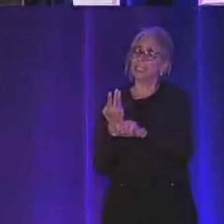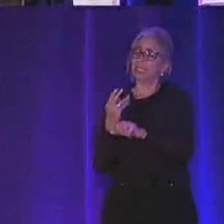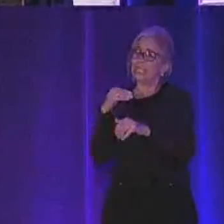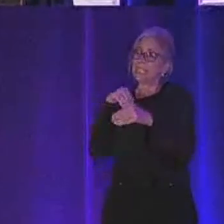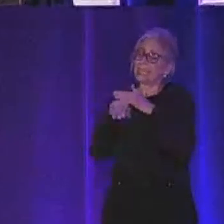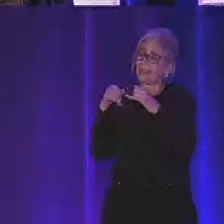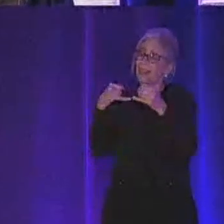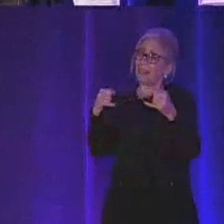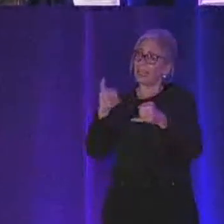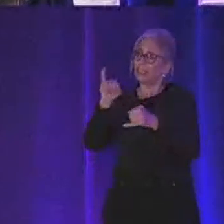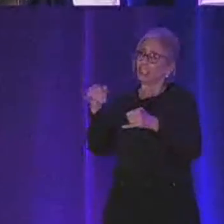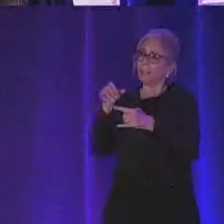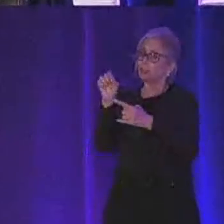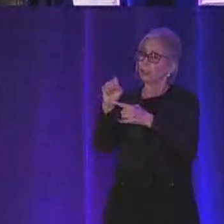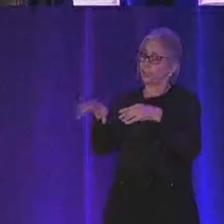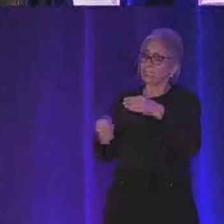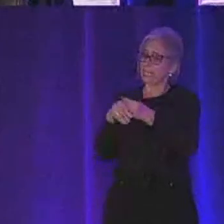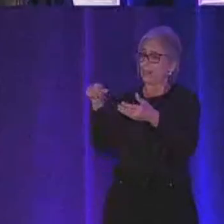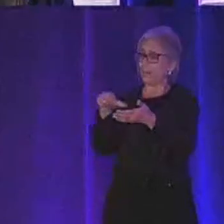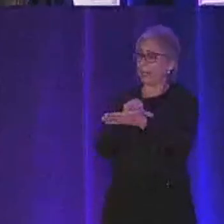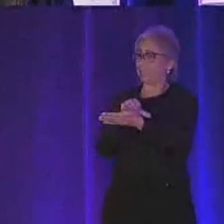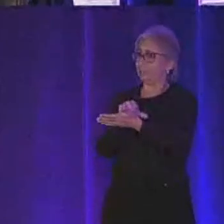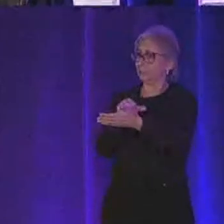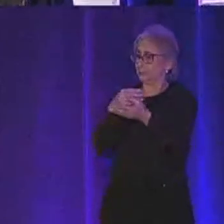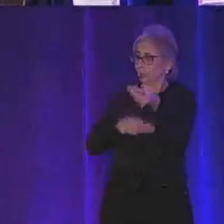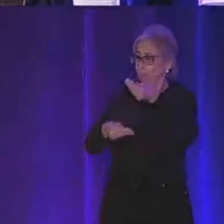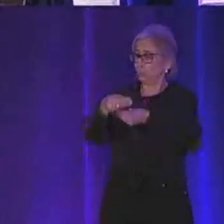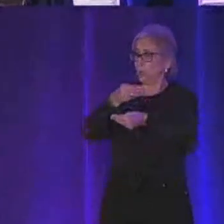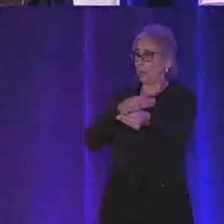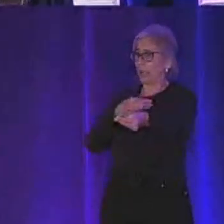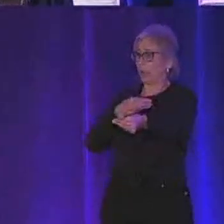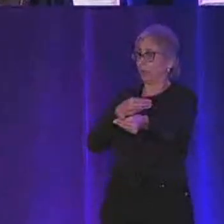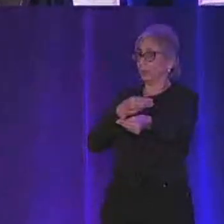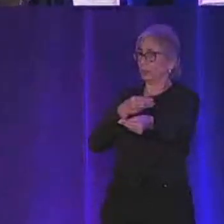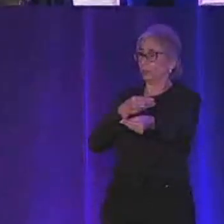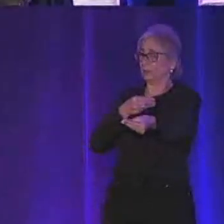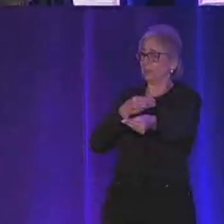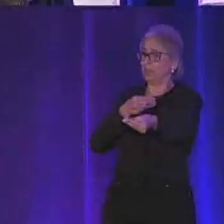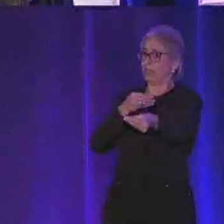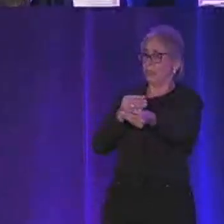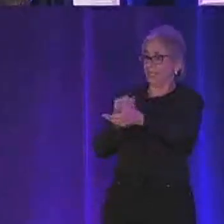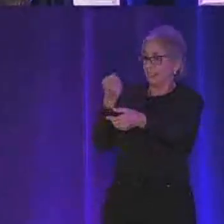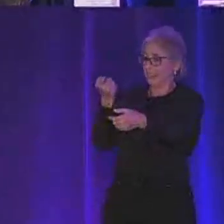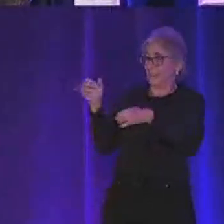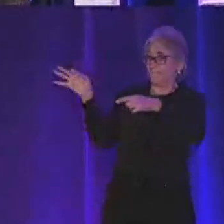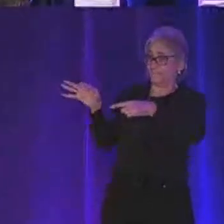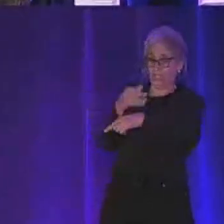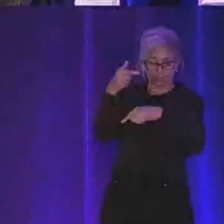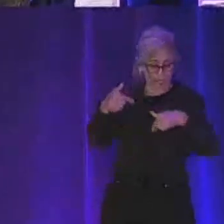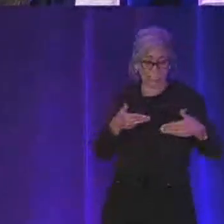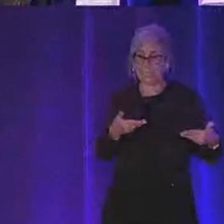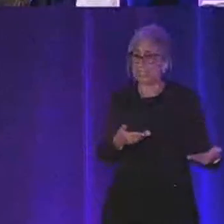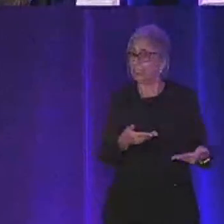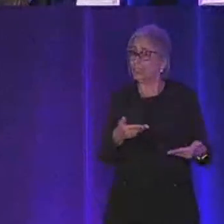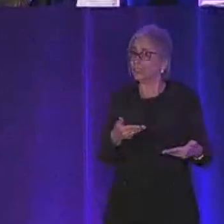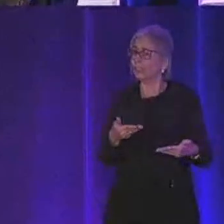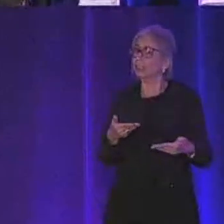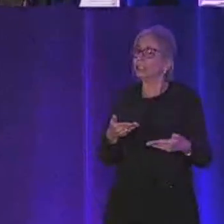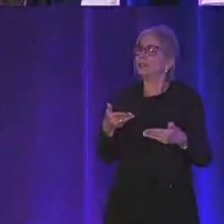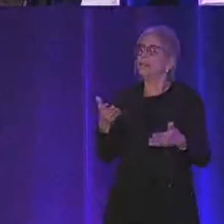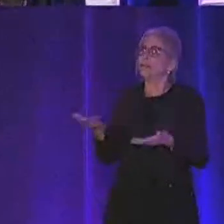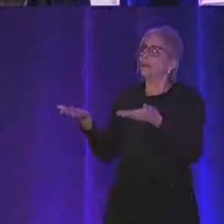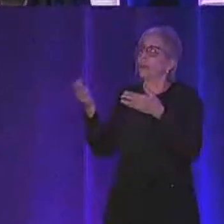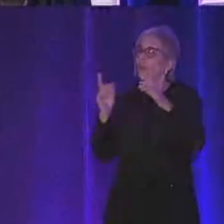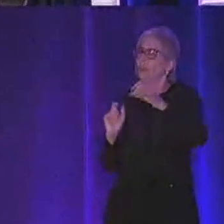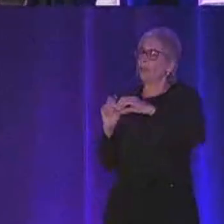that React has added to our page to swap out the suspense. So this little function here, React injected from the server to say, hey, when